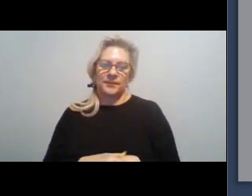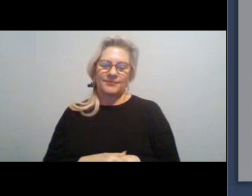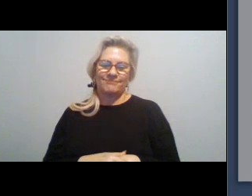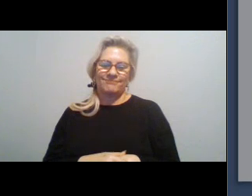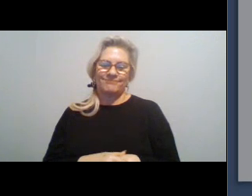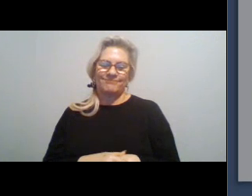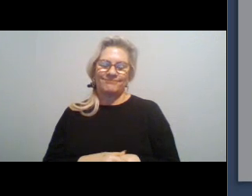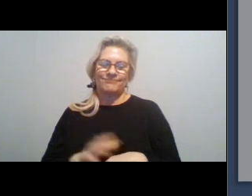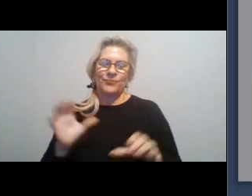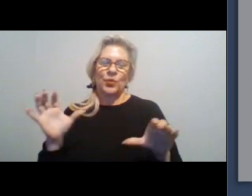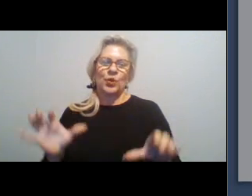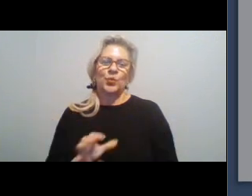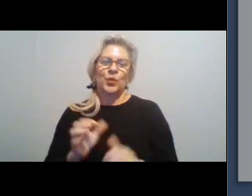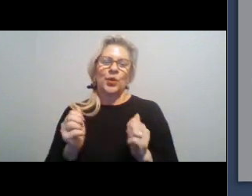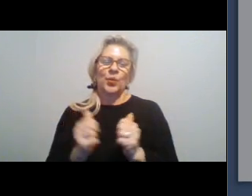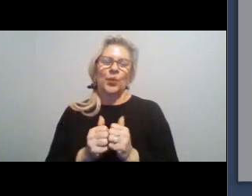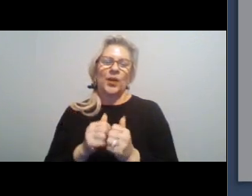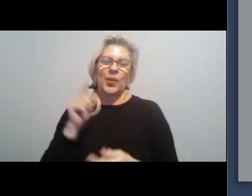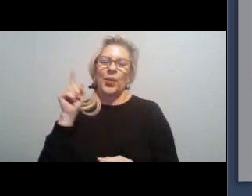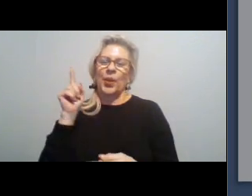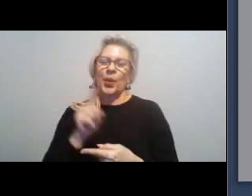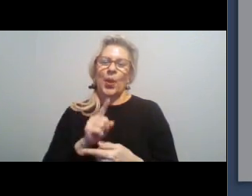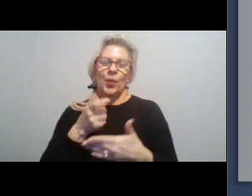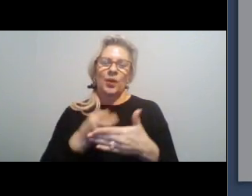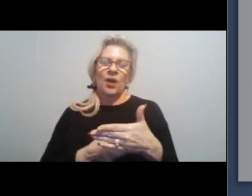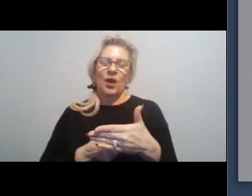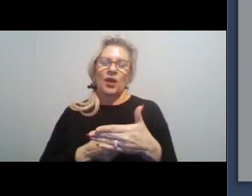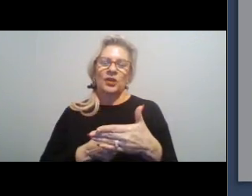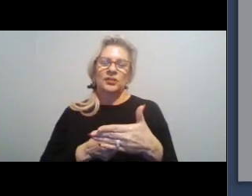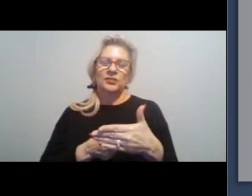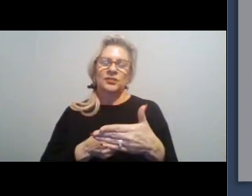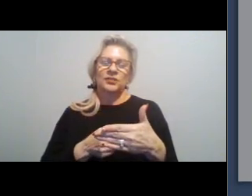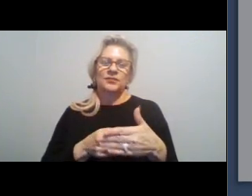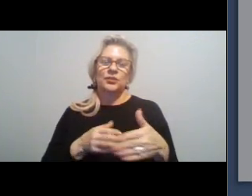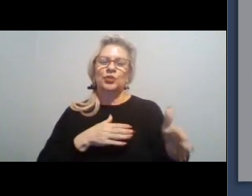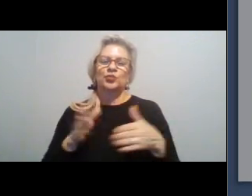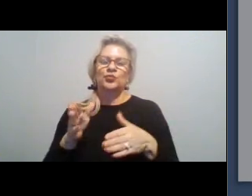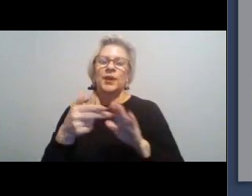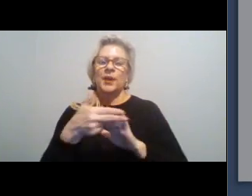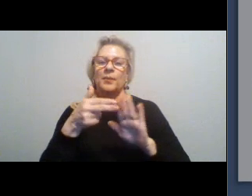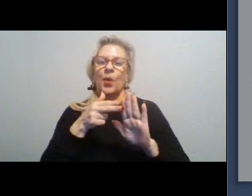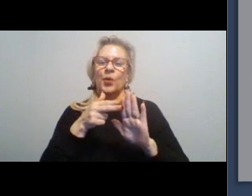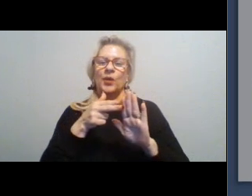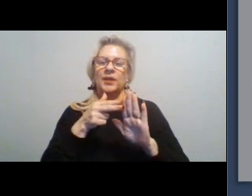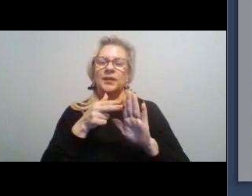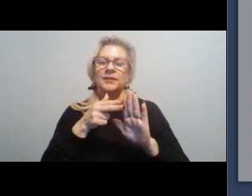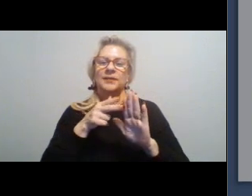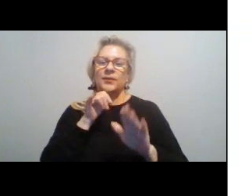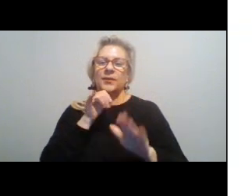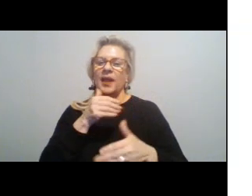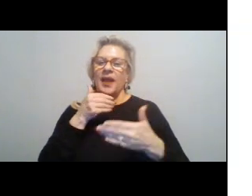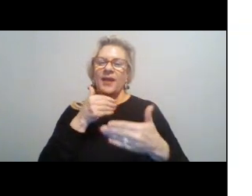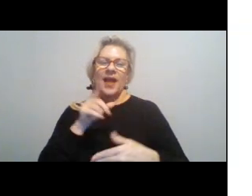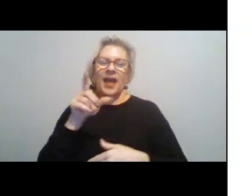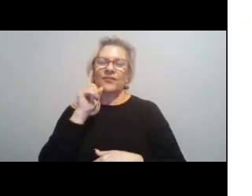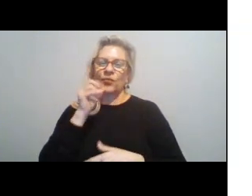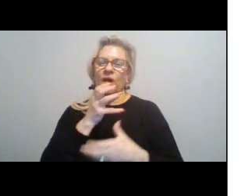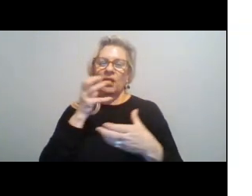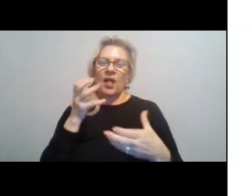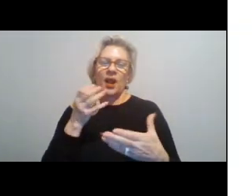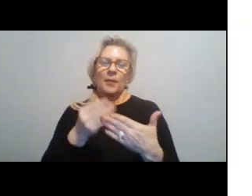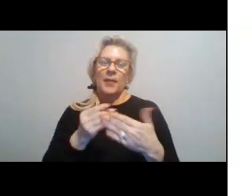We're doing it with very, very low-cost street markings and signage. So we're not really heavily asking for a lot of money, but